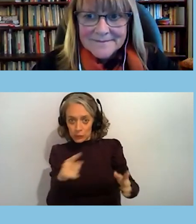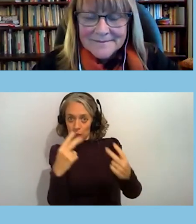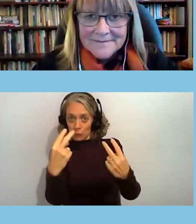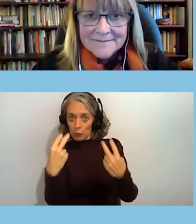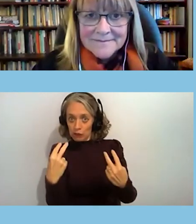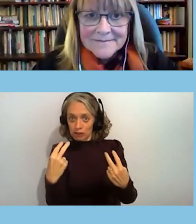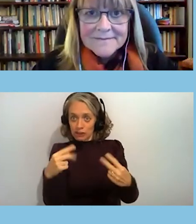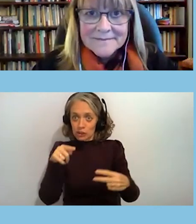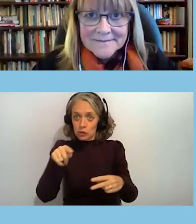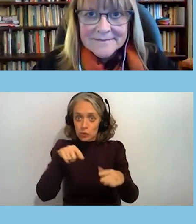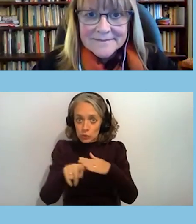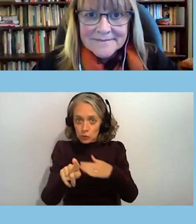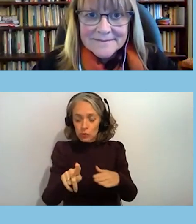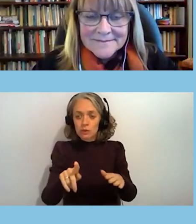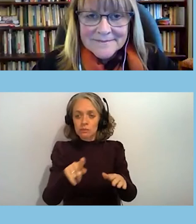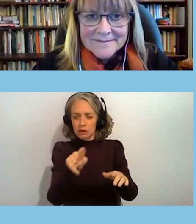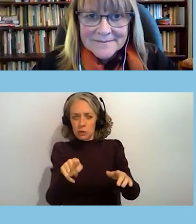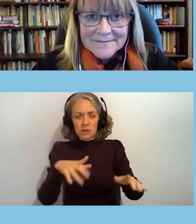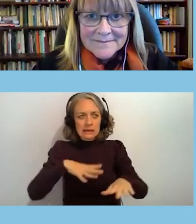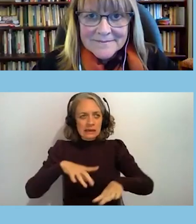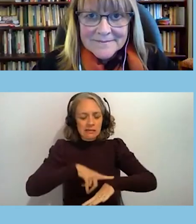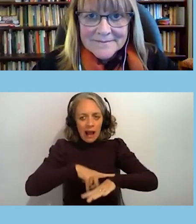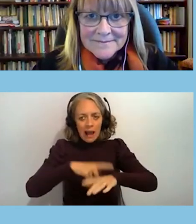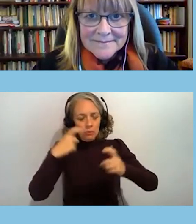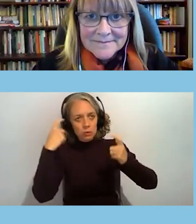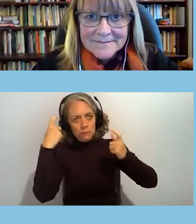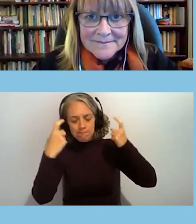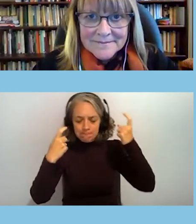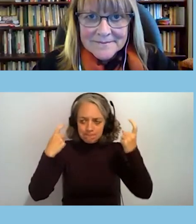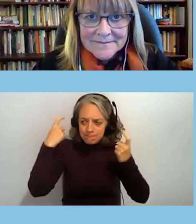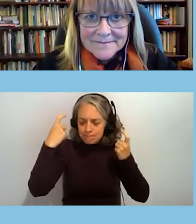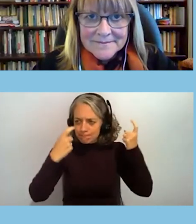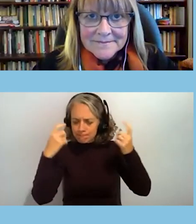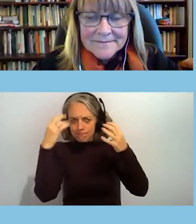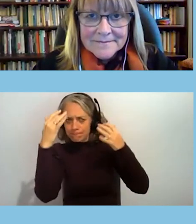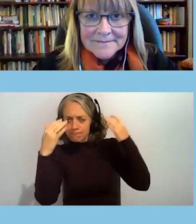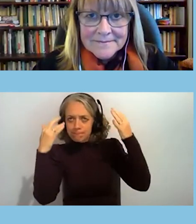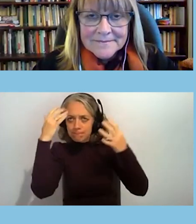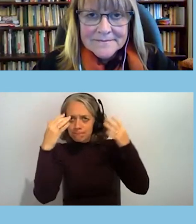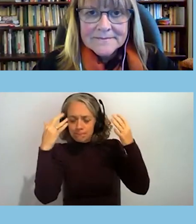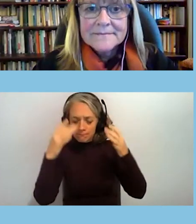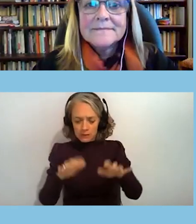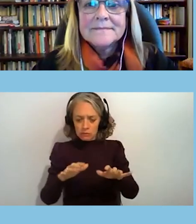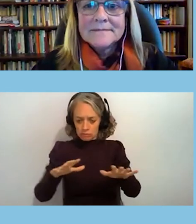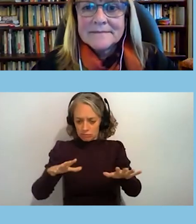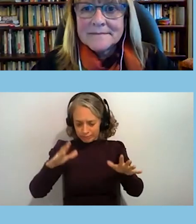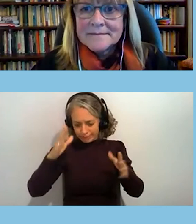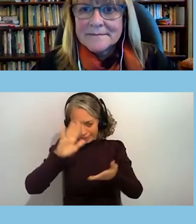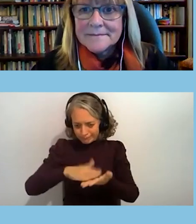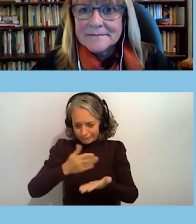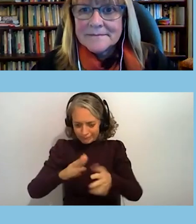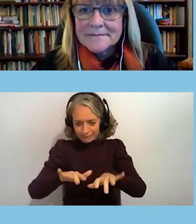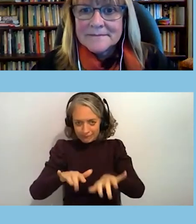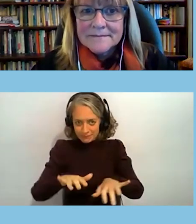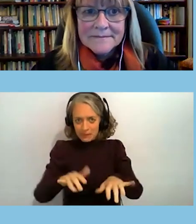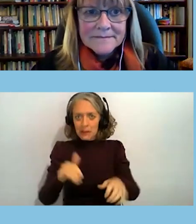YouTube channel a moment to gather your thoughts and put your questions together in the text box. Something